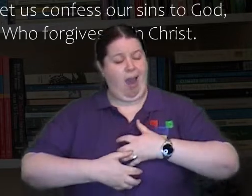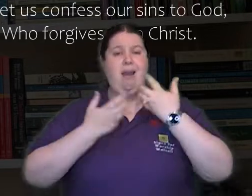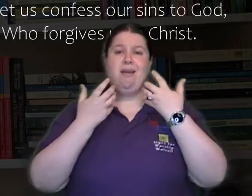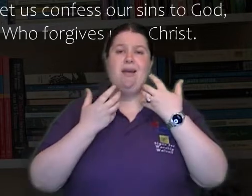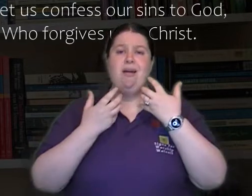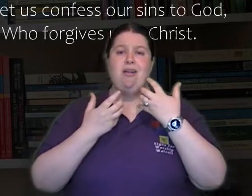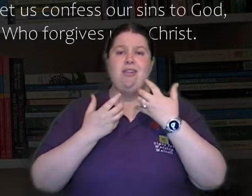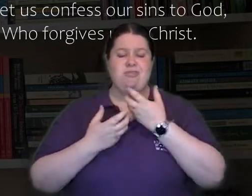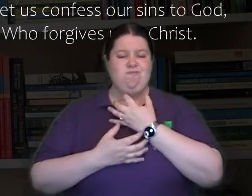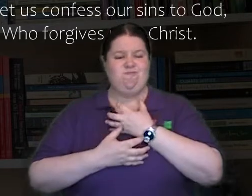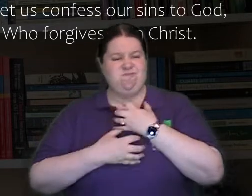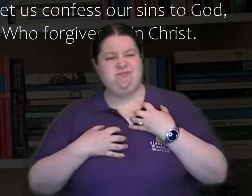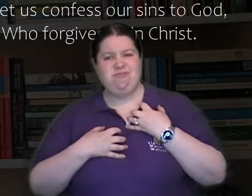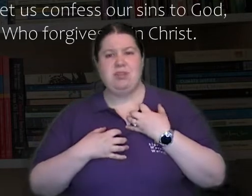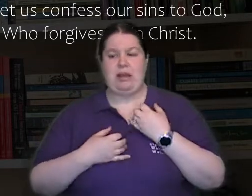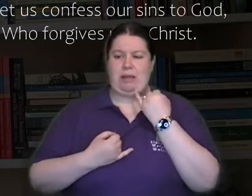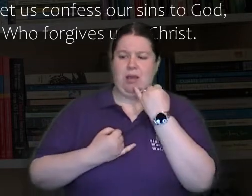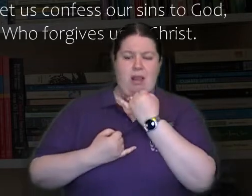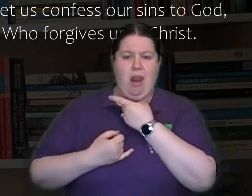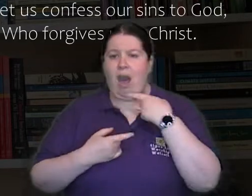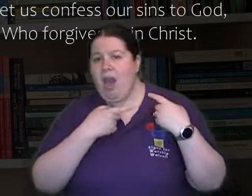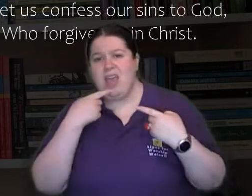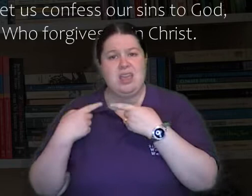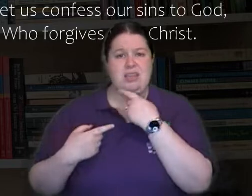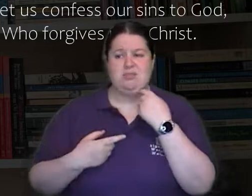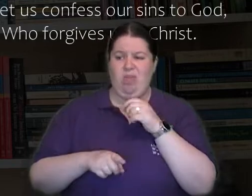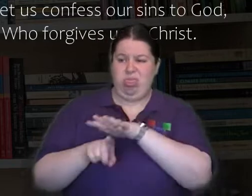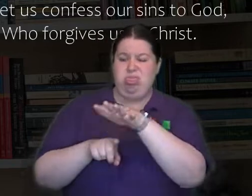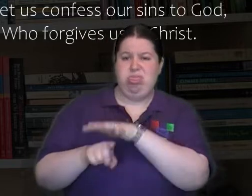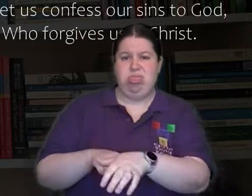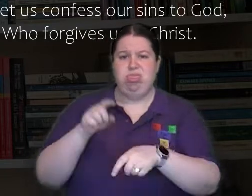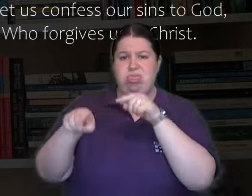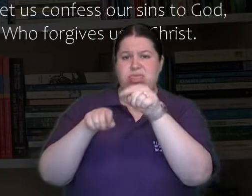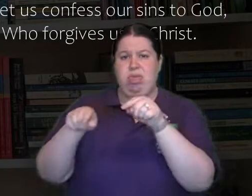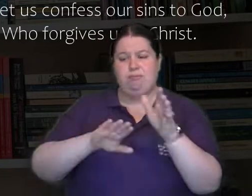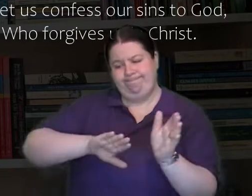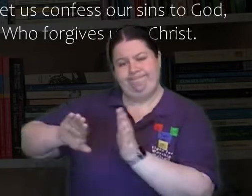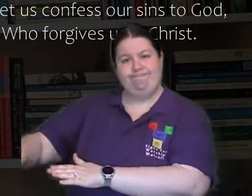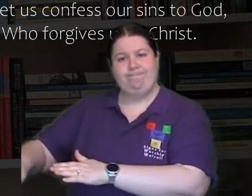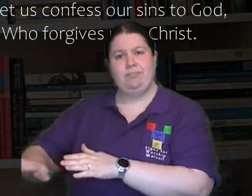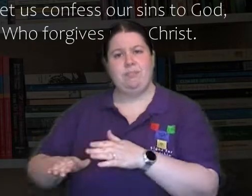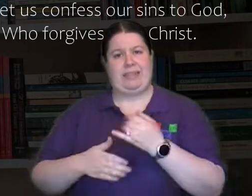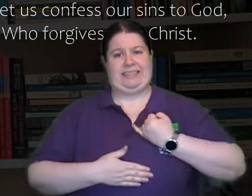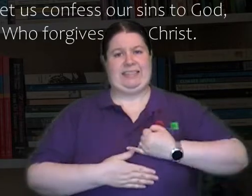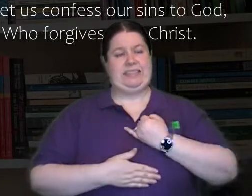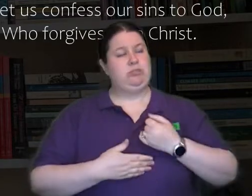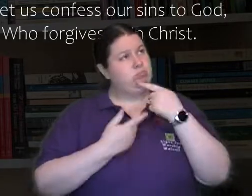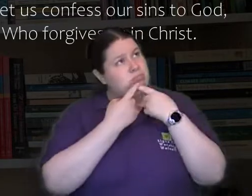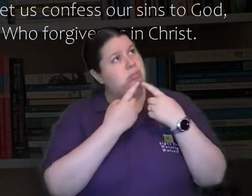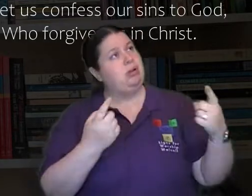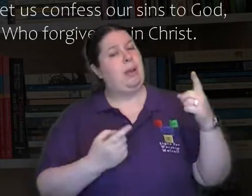Spirit. Put away all anger and bitterness, all slander and malice. So let us confess our sins to